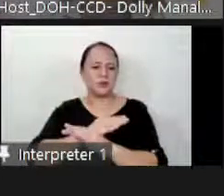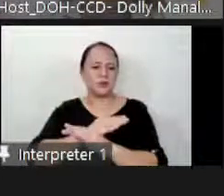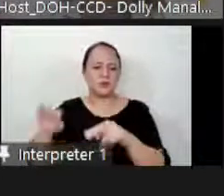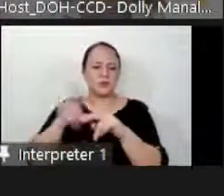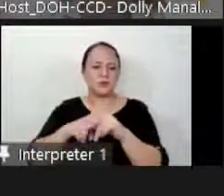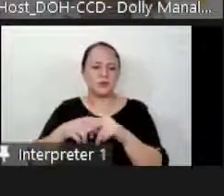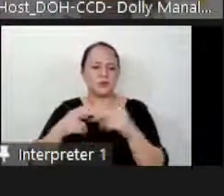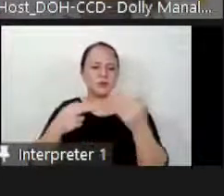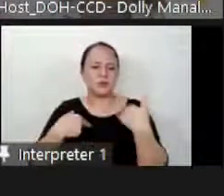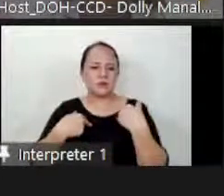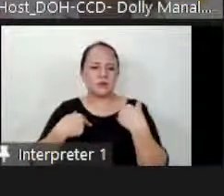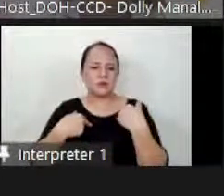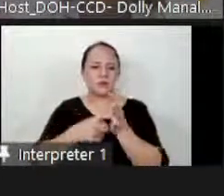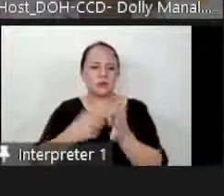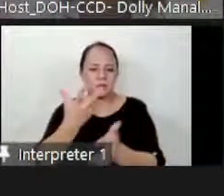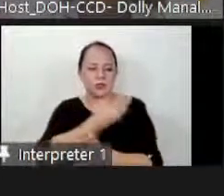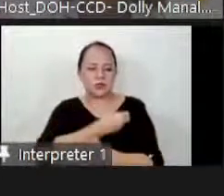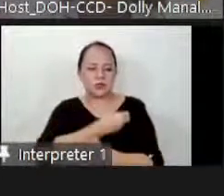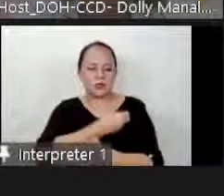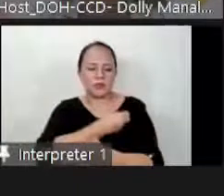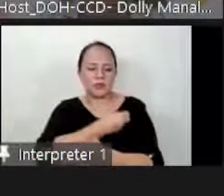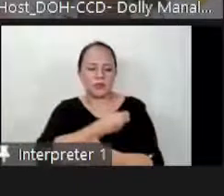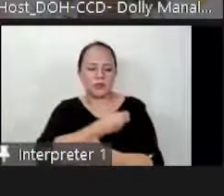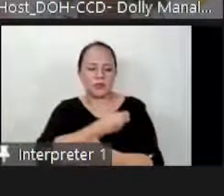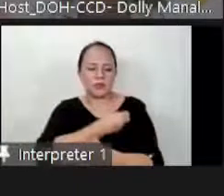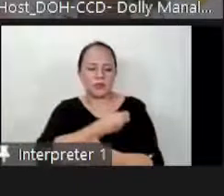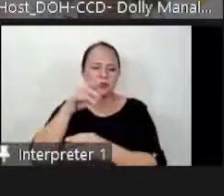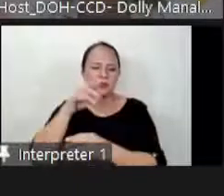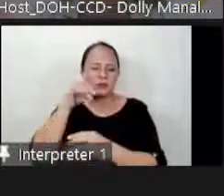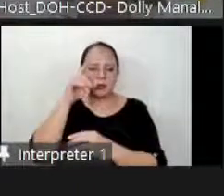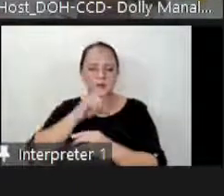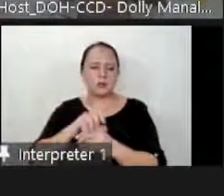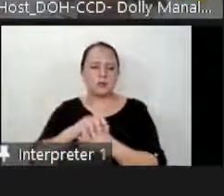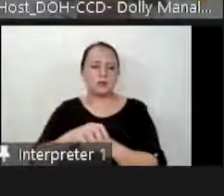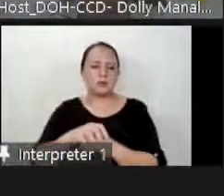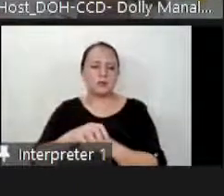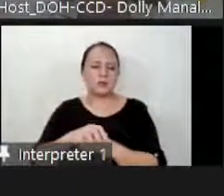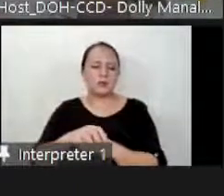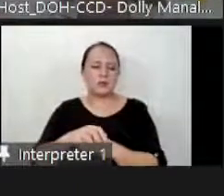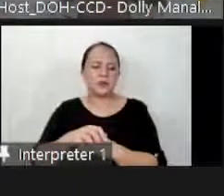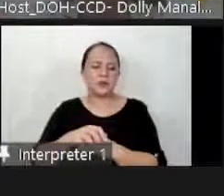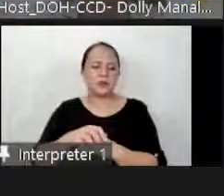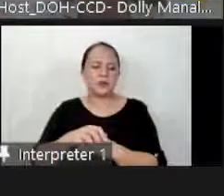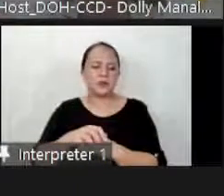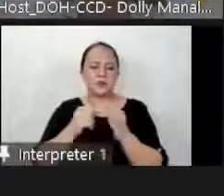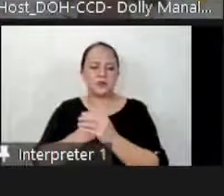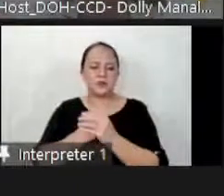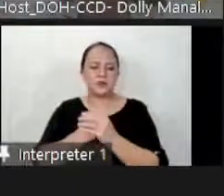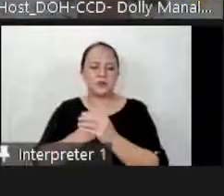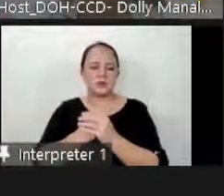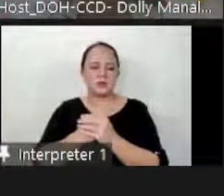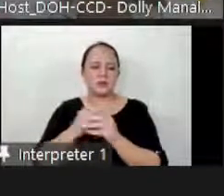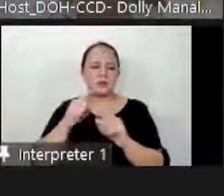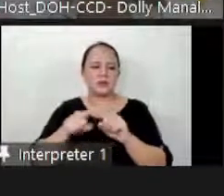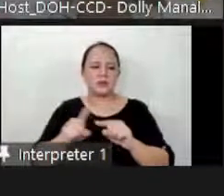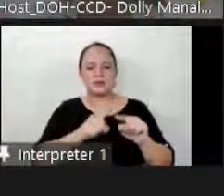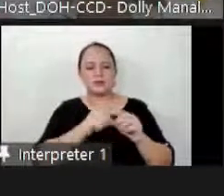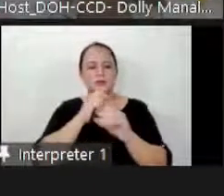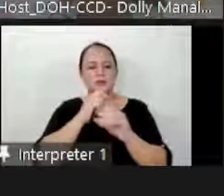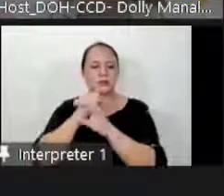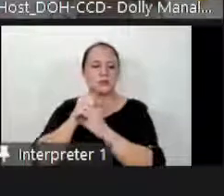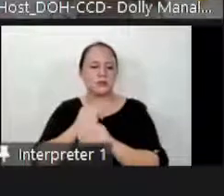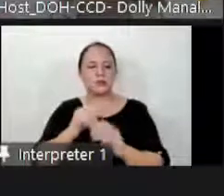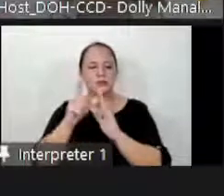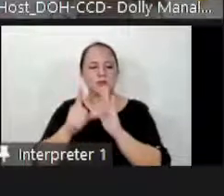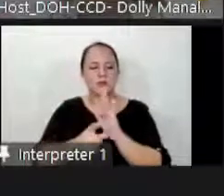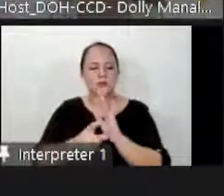mandatory immunization program for all ages and, very importantly, vigorous advocacy of legislative measures that